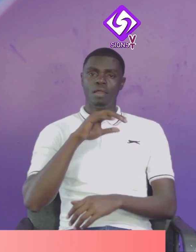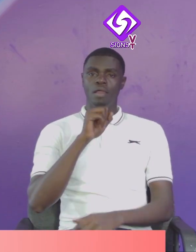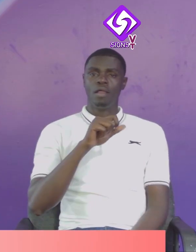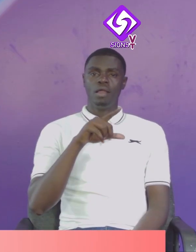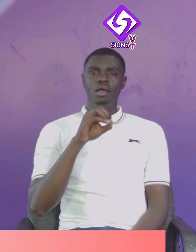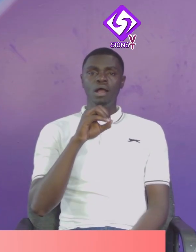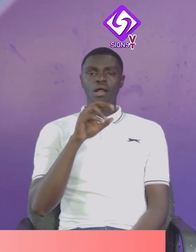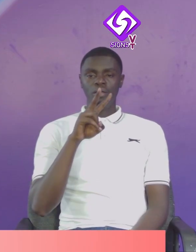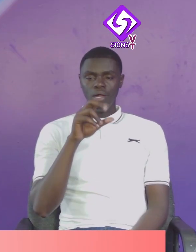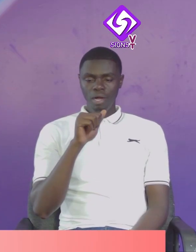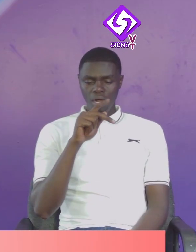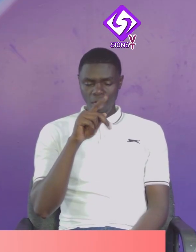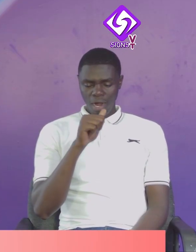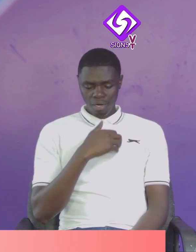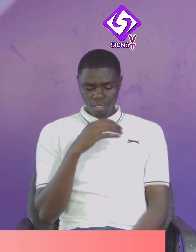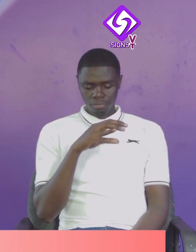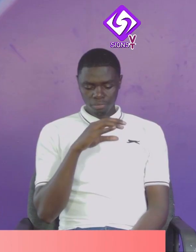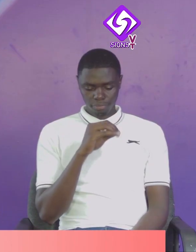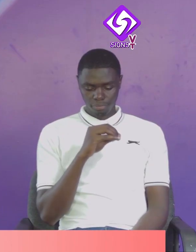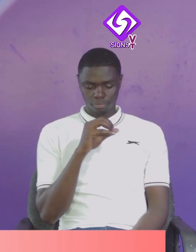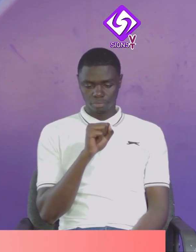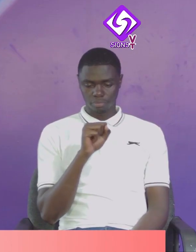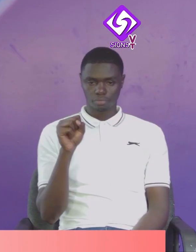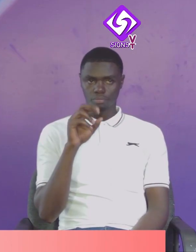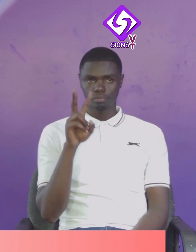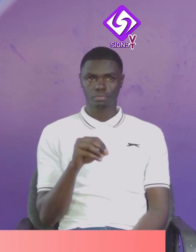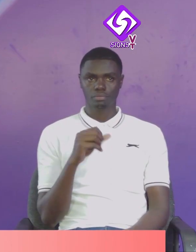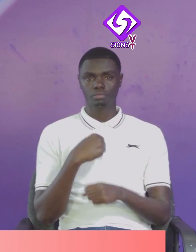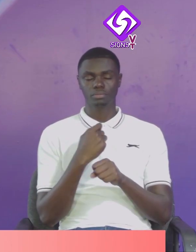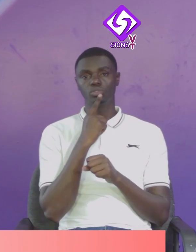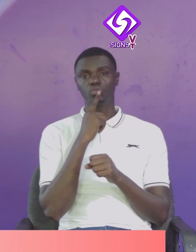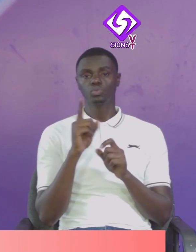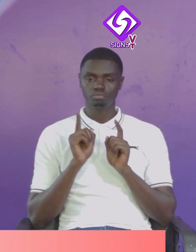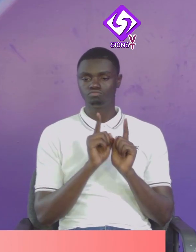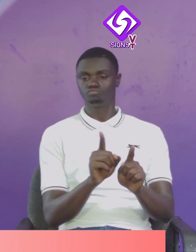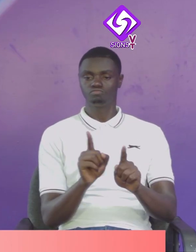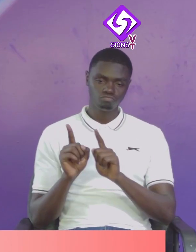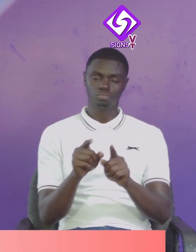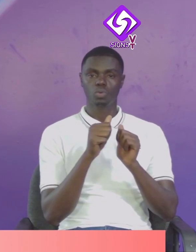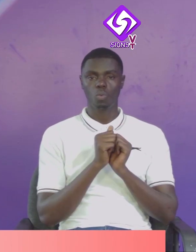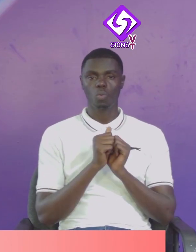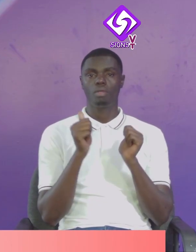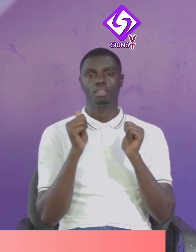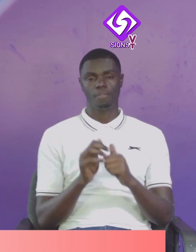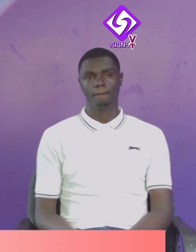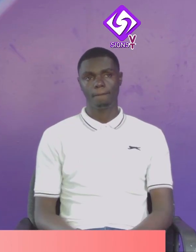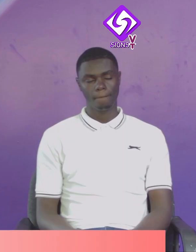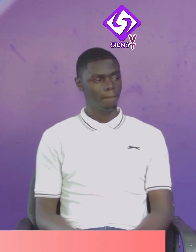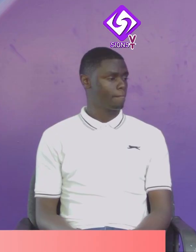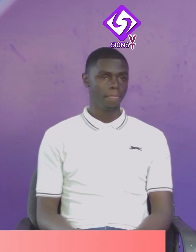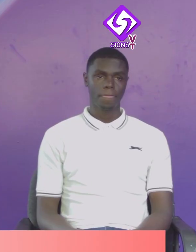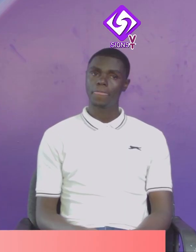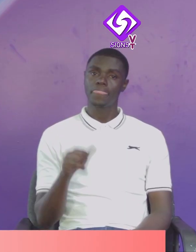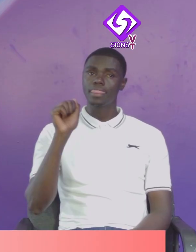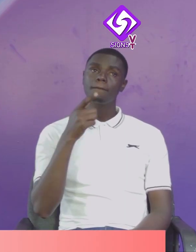and Kosovo to make sure that they go hand in hand with Switzerland. Yes. That cannot make sense to me. I can